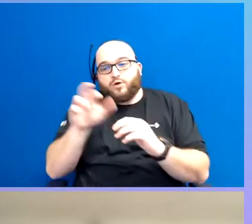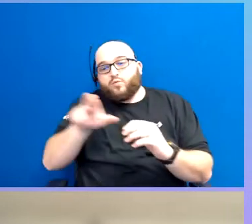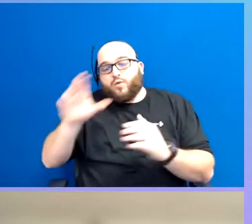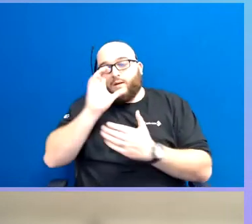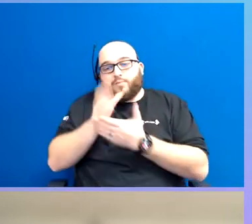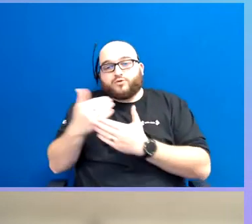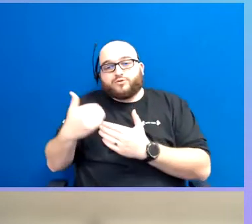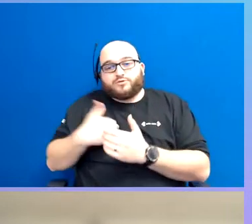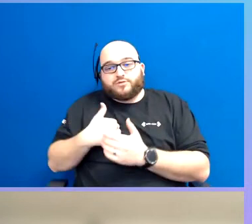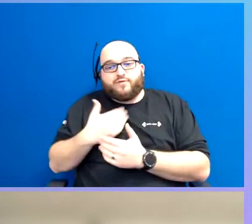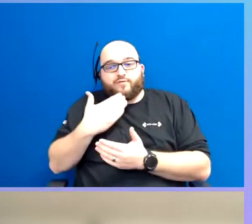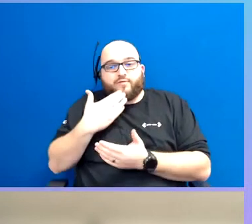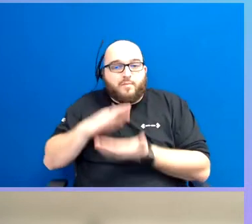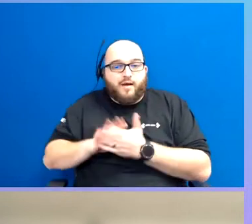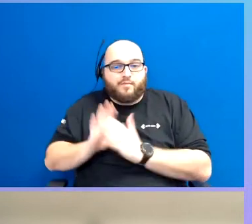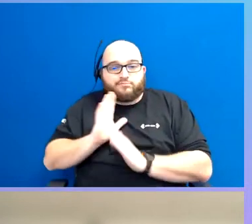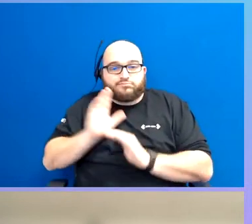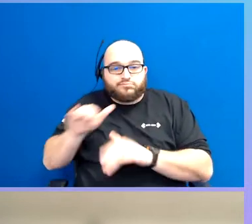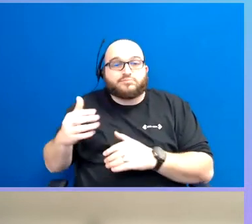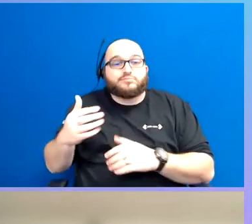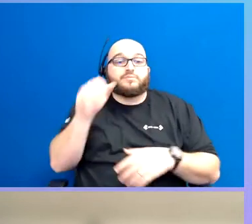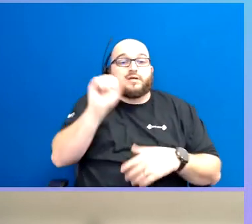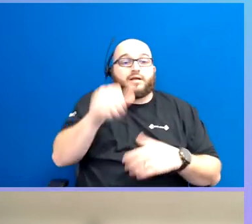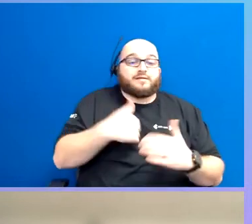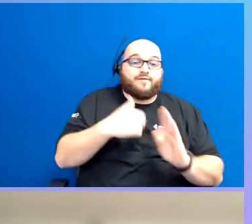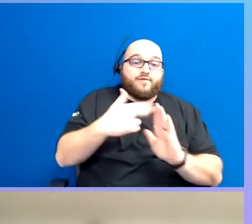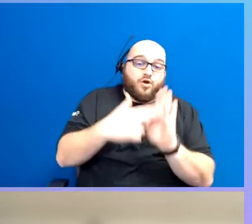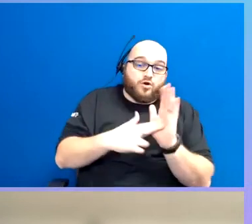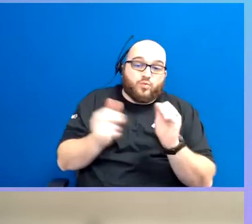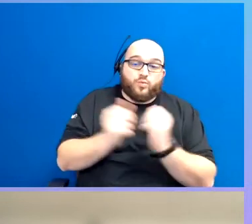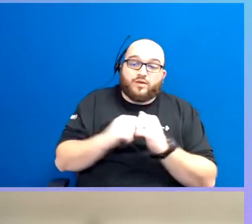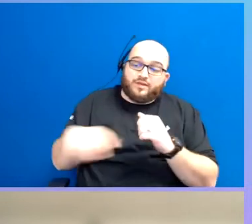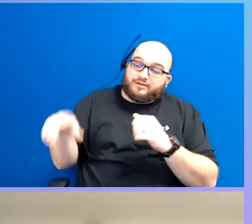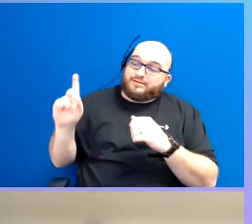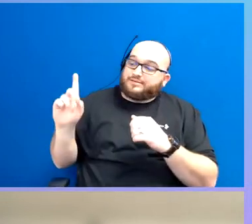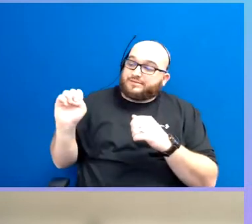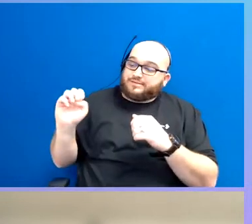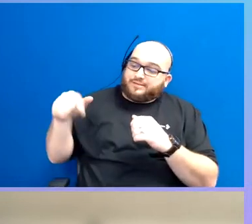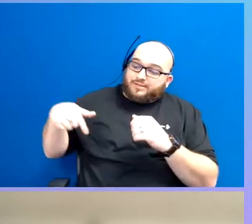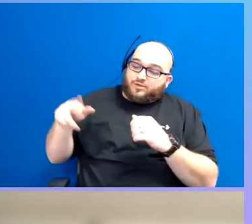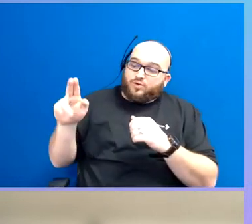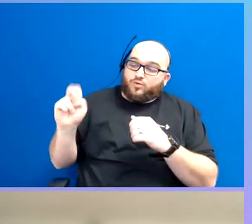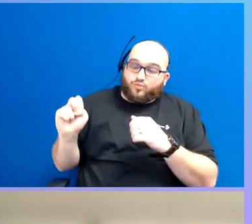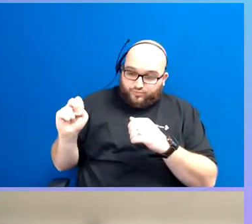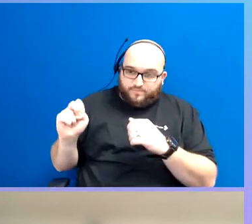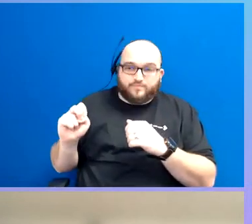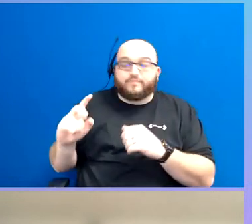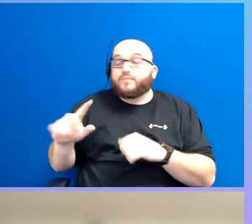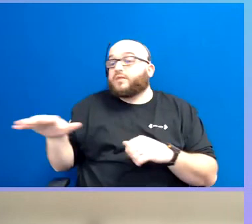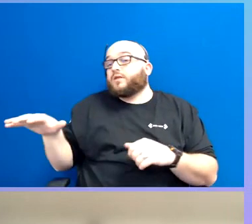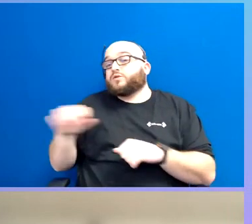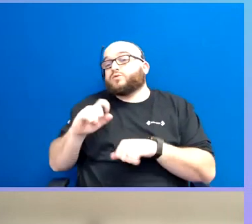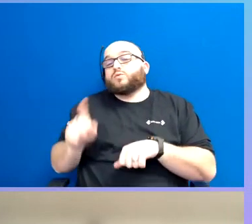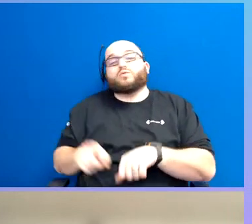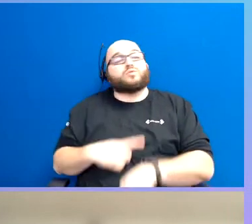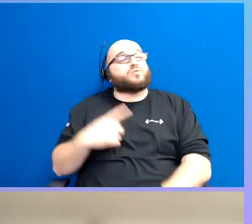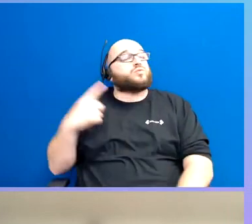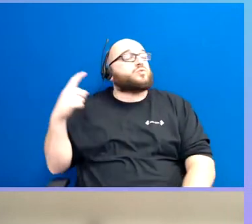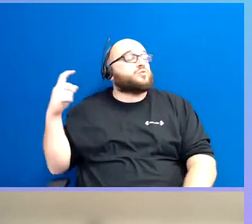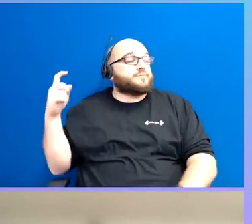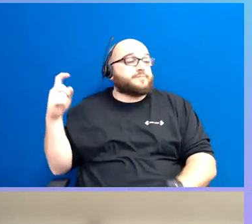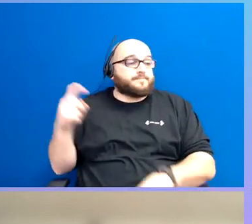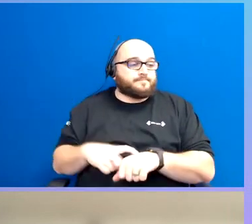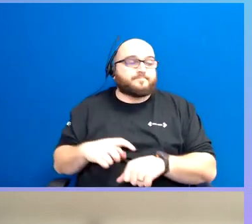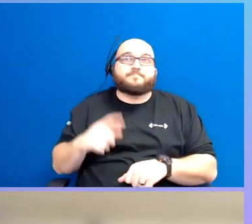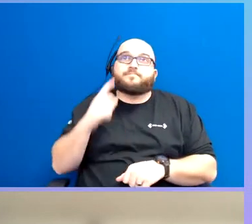although we got a contract in place with the queue, it took a long time. Like these things don't happen quick in large organizations. It took